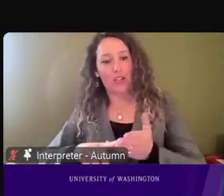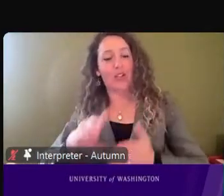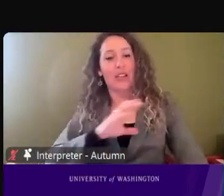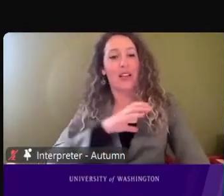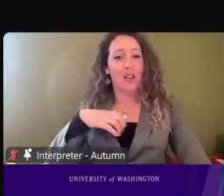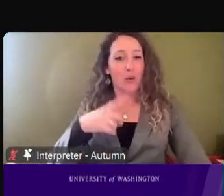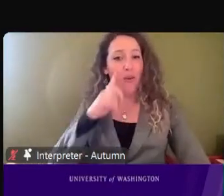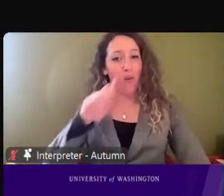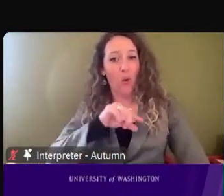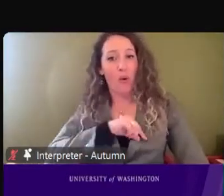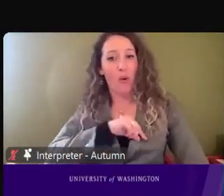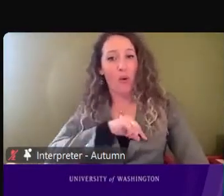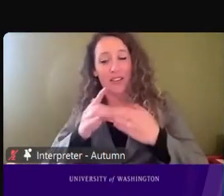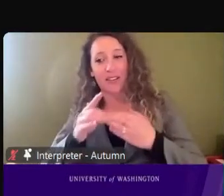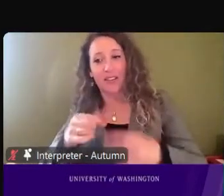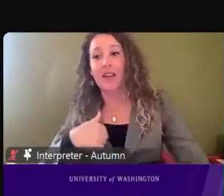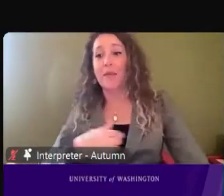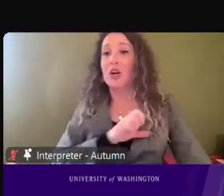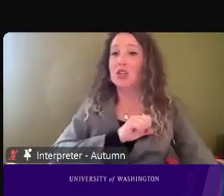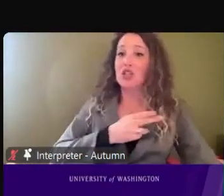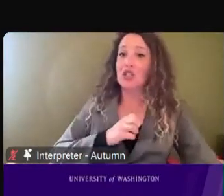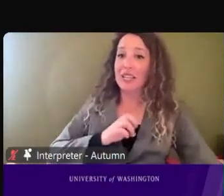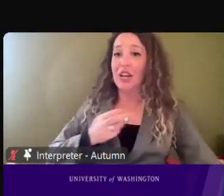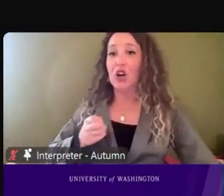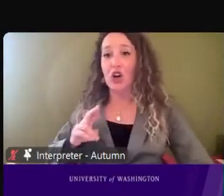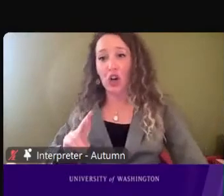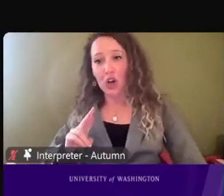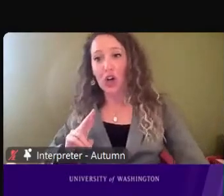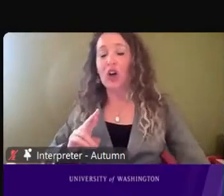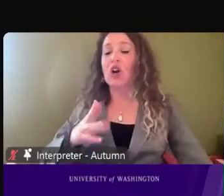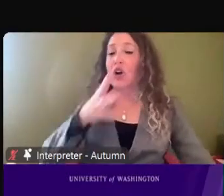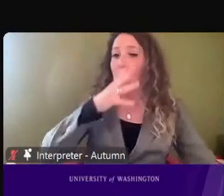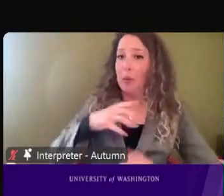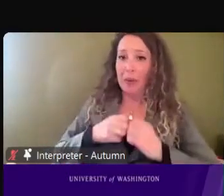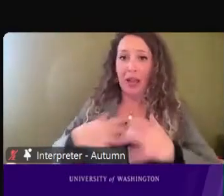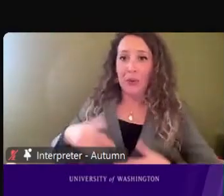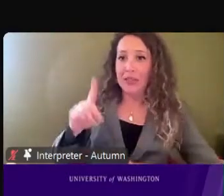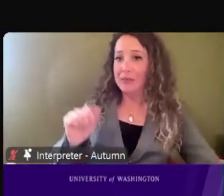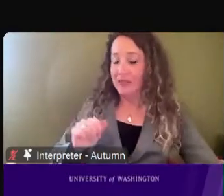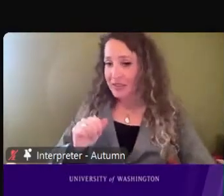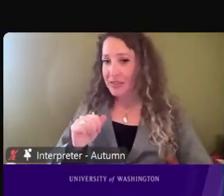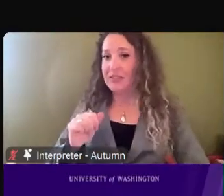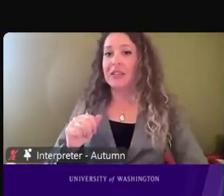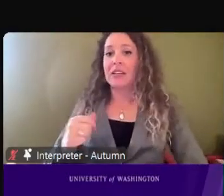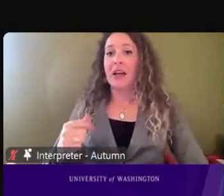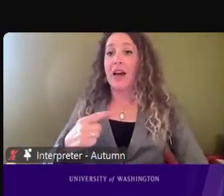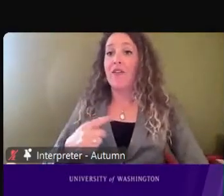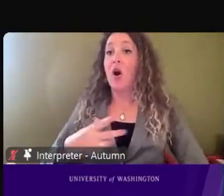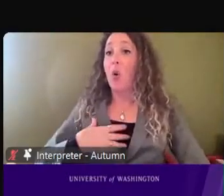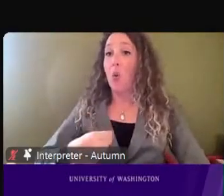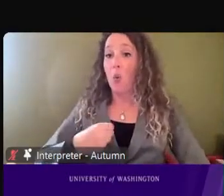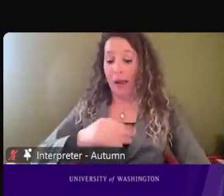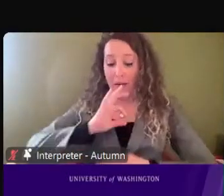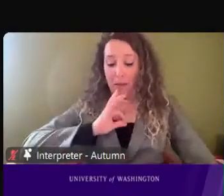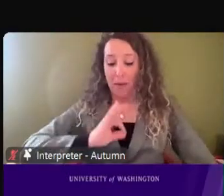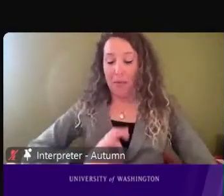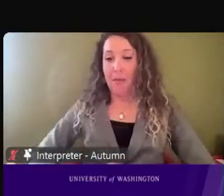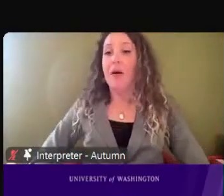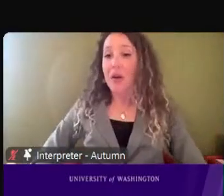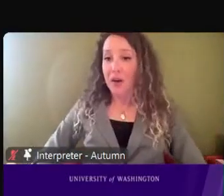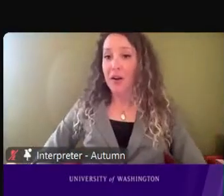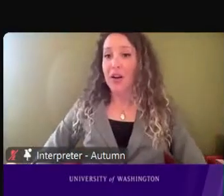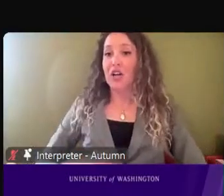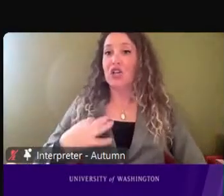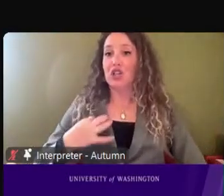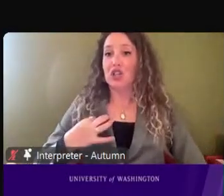she and her, and I'm a white, non-disabled woman with brown shoulder-length hair. I'm wearing a white button-down shirt that has pink bicycles on it